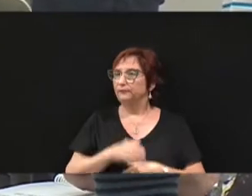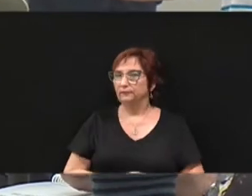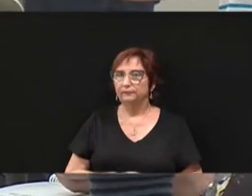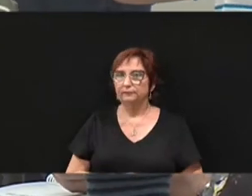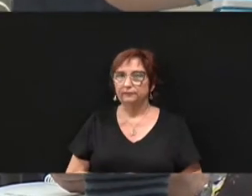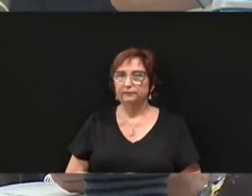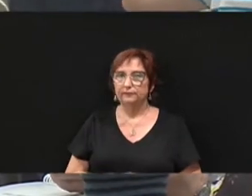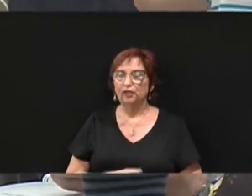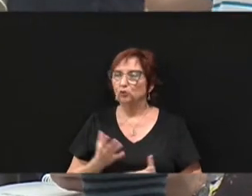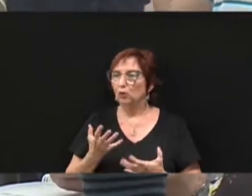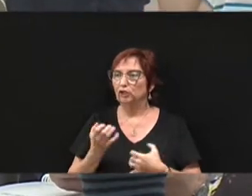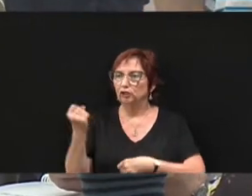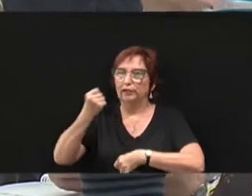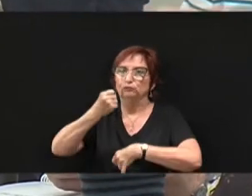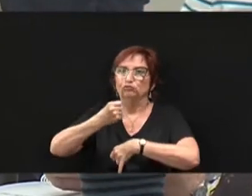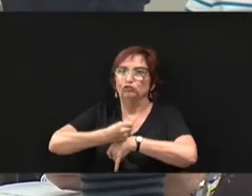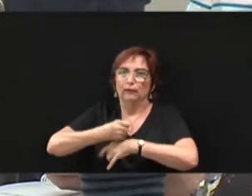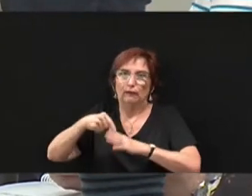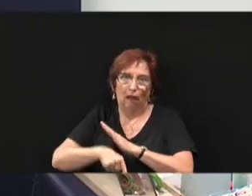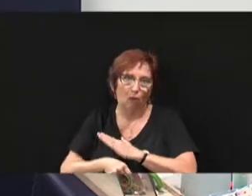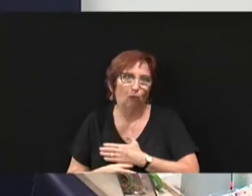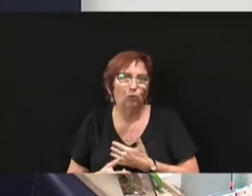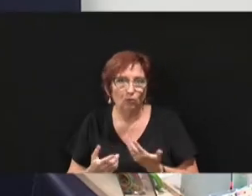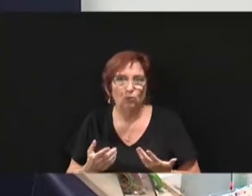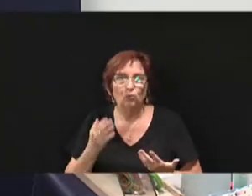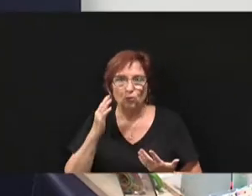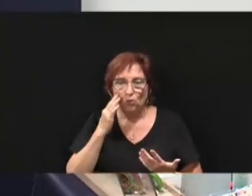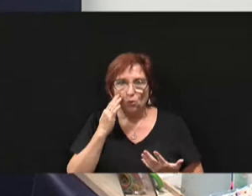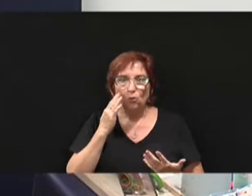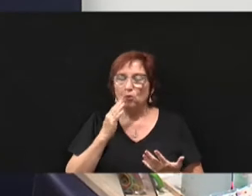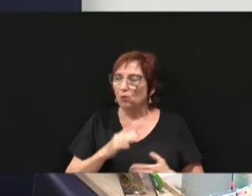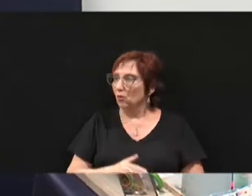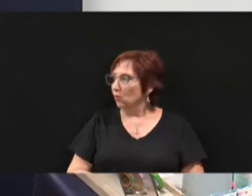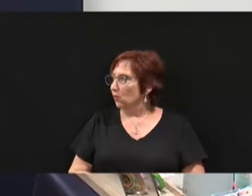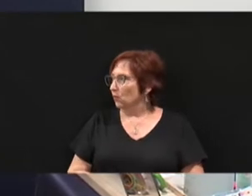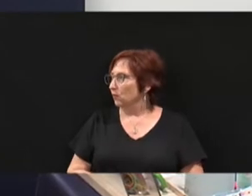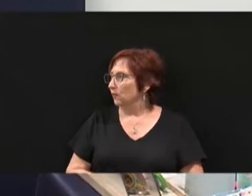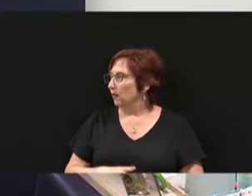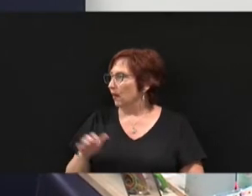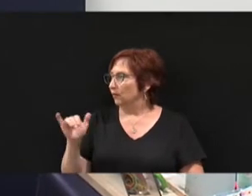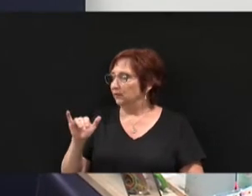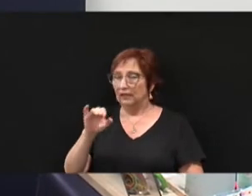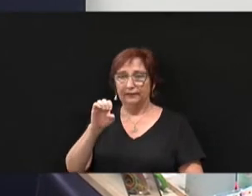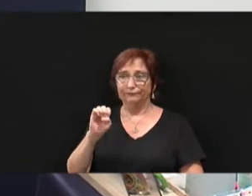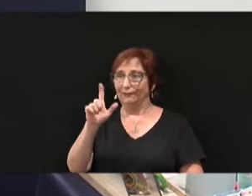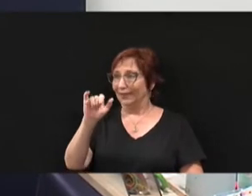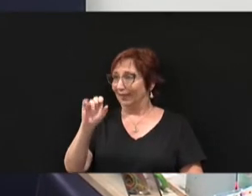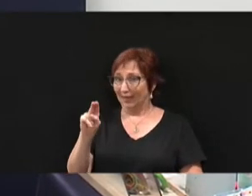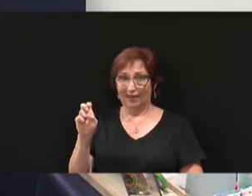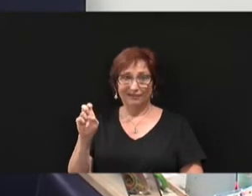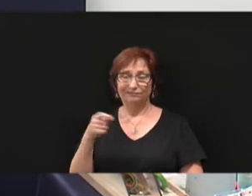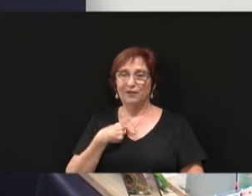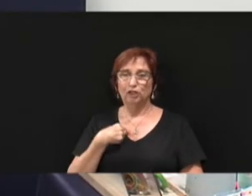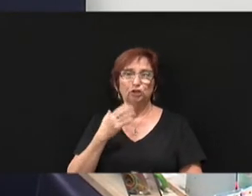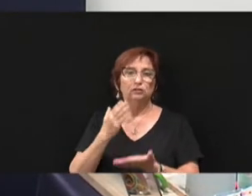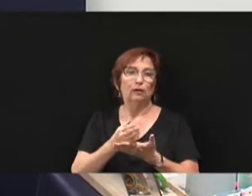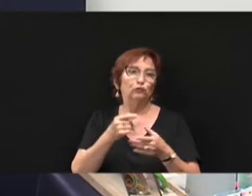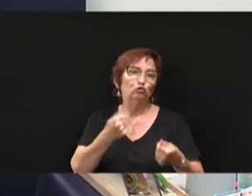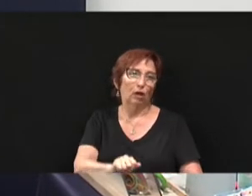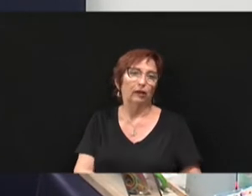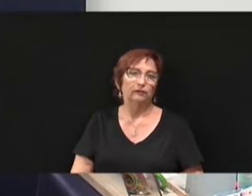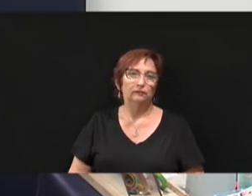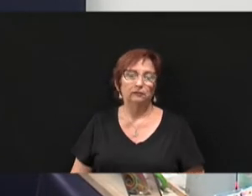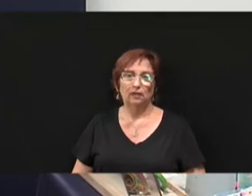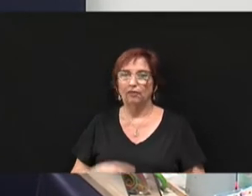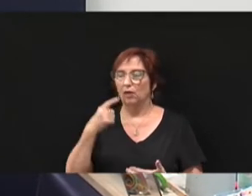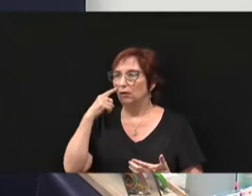Okay, excellent. I shut down. And I was just like Elaine. I quit trying. And then it was like, oh my gosh,